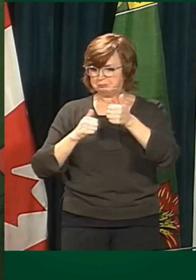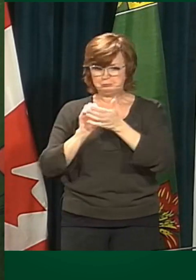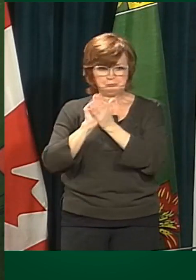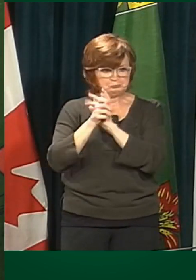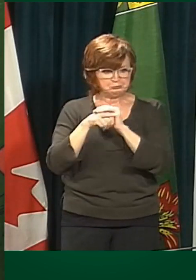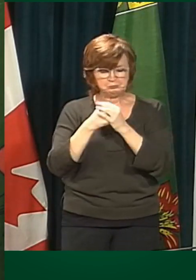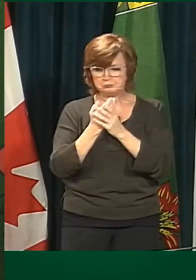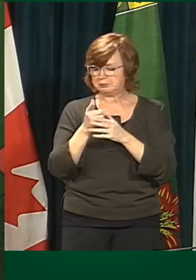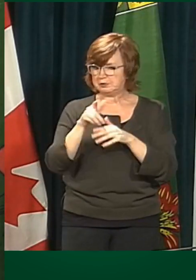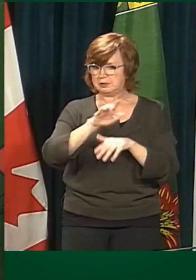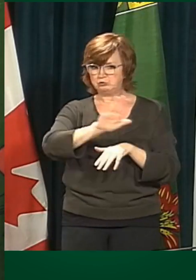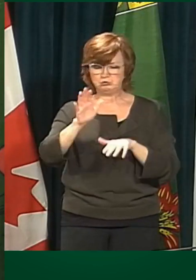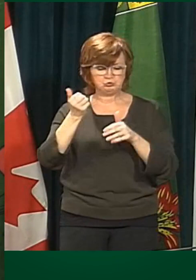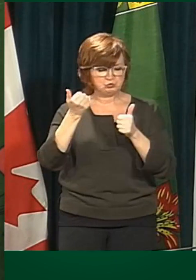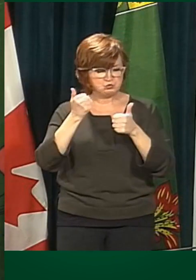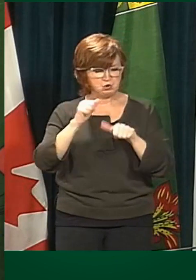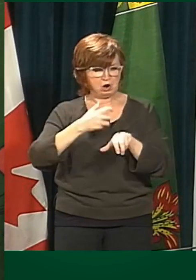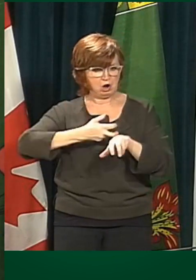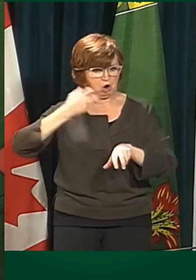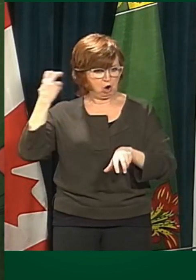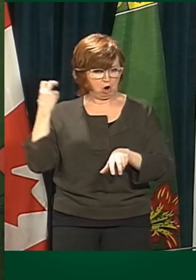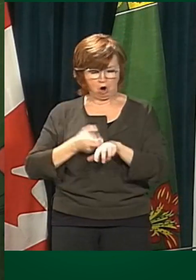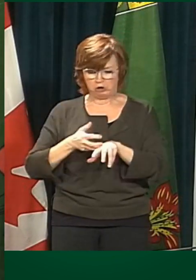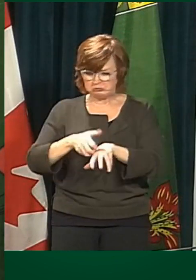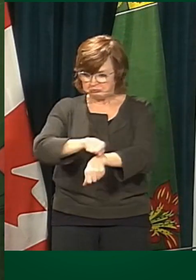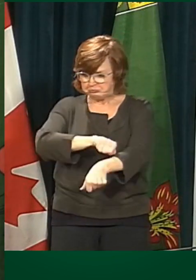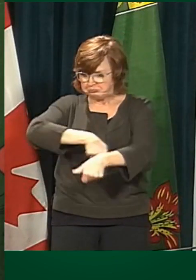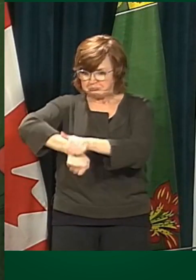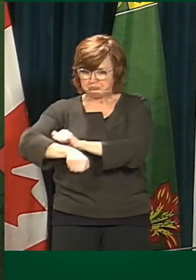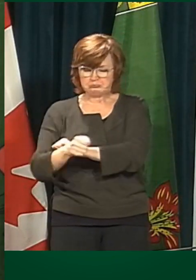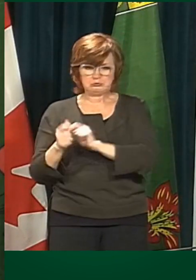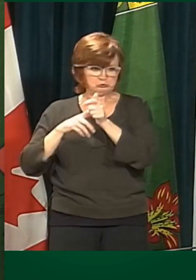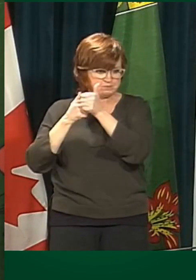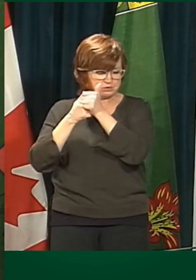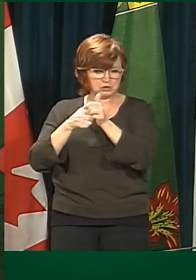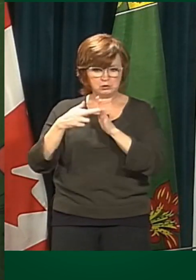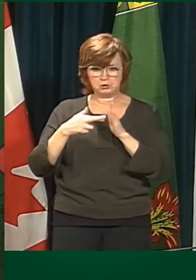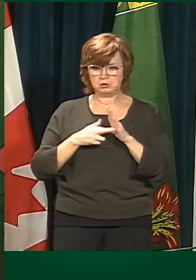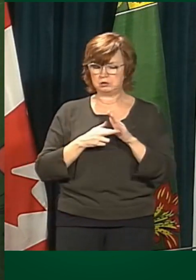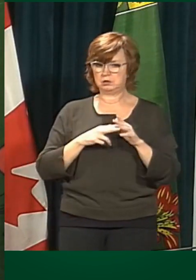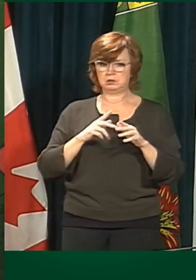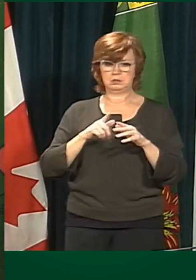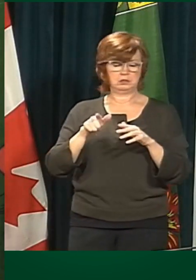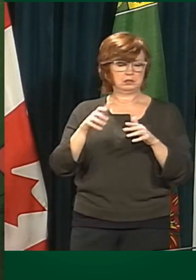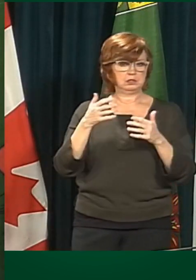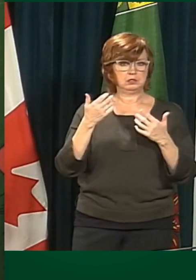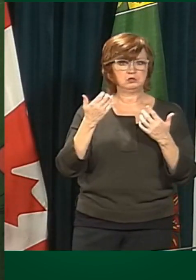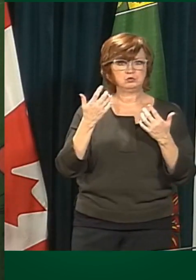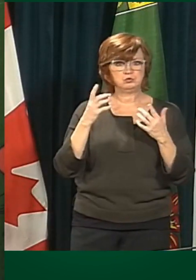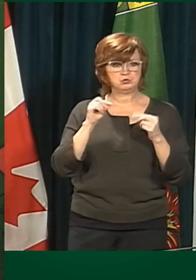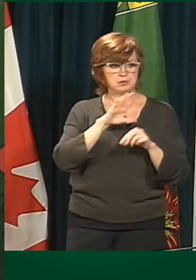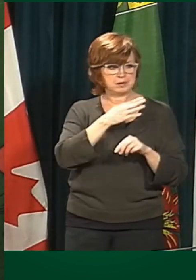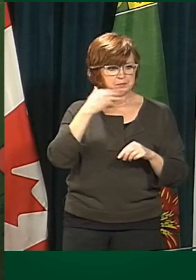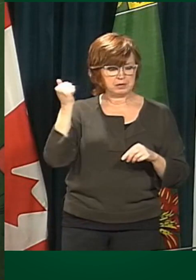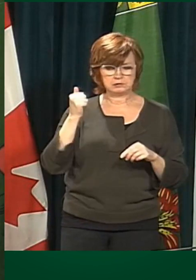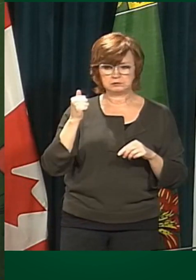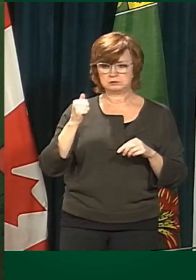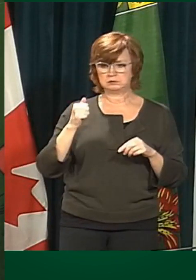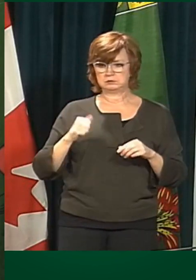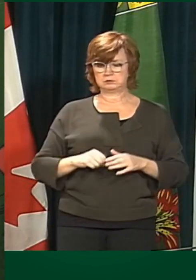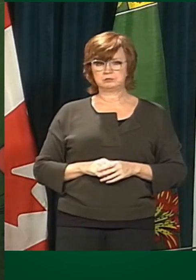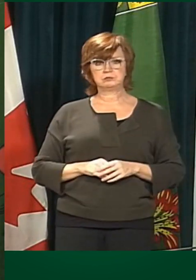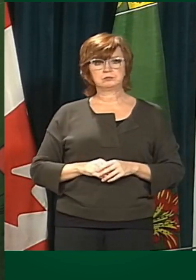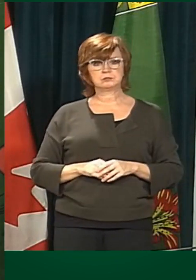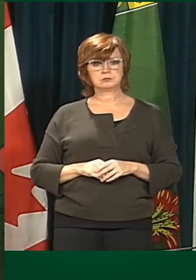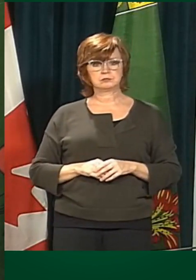power, water plants, policing. All those sectors, in addition to health, that are essential social